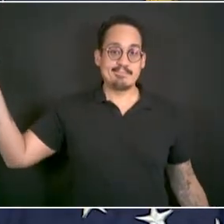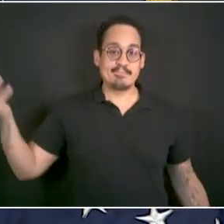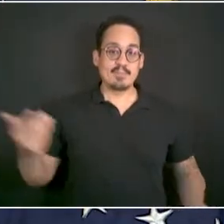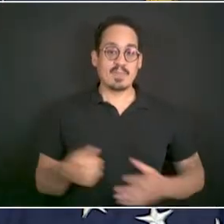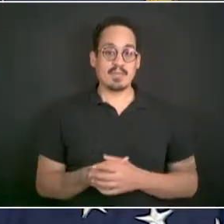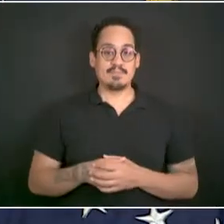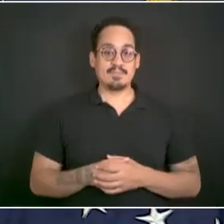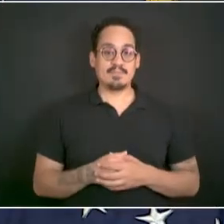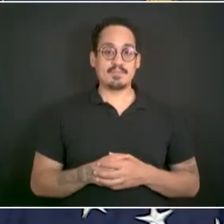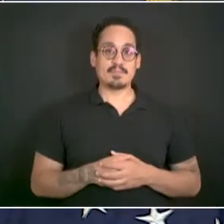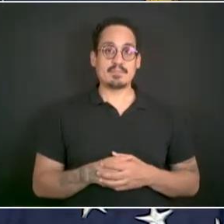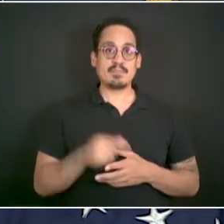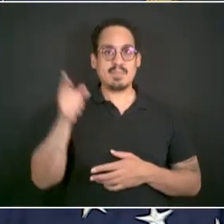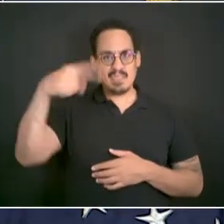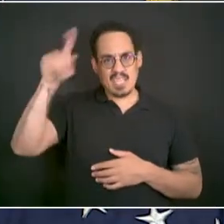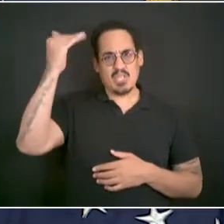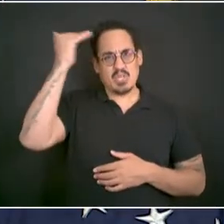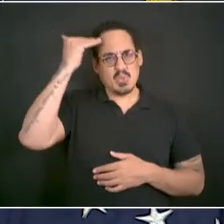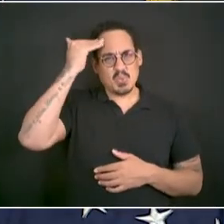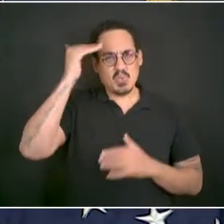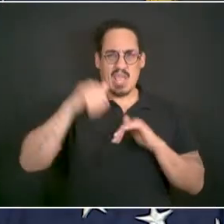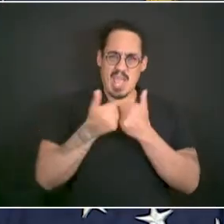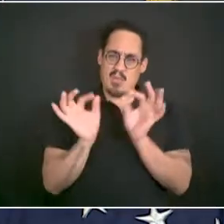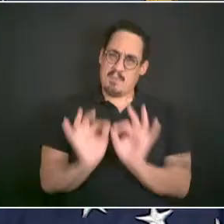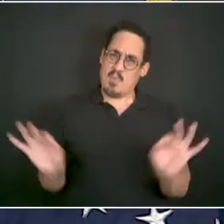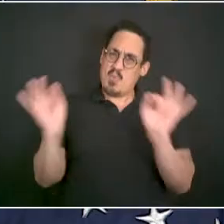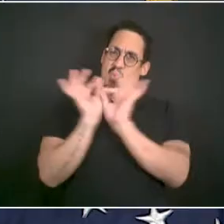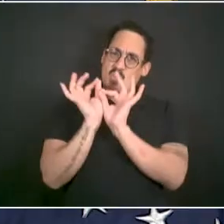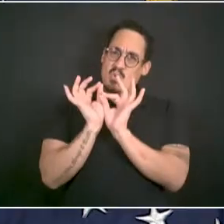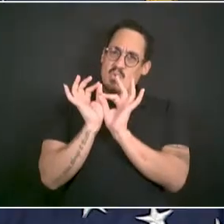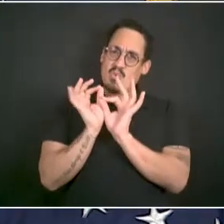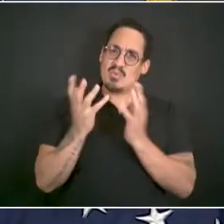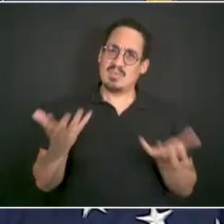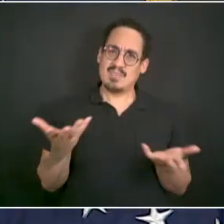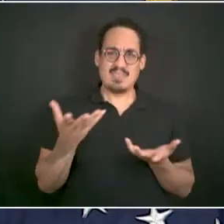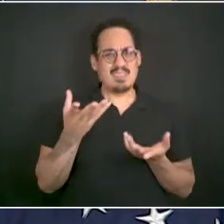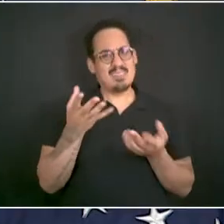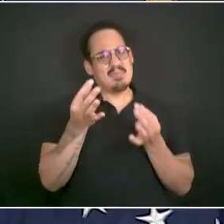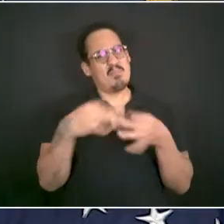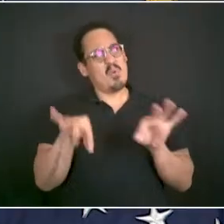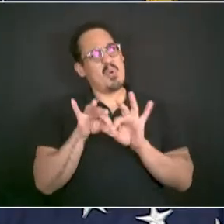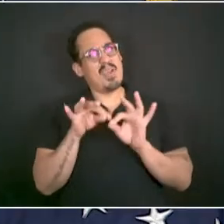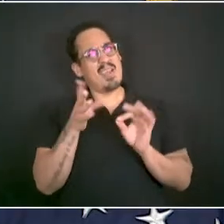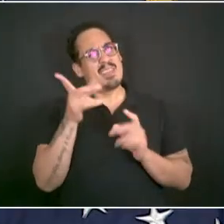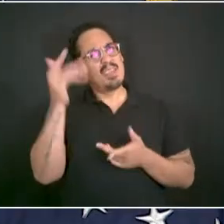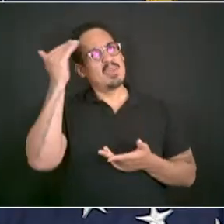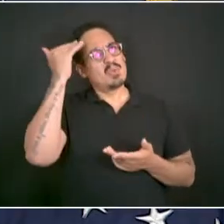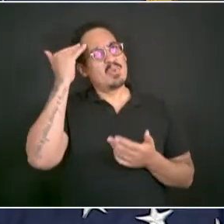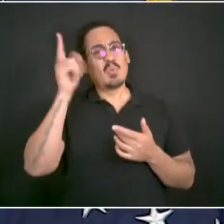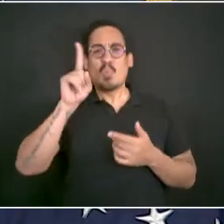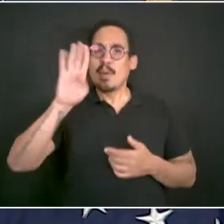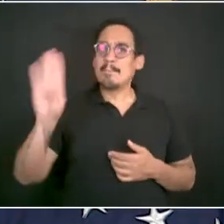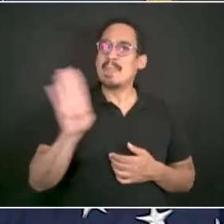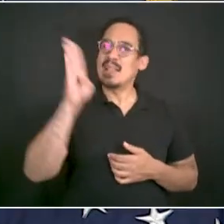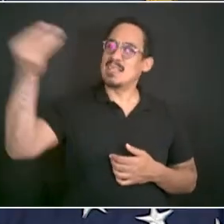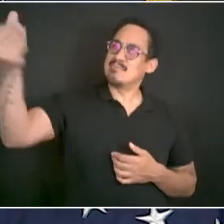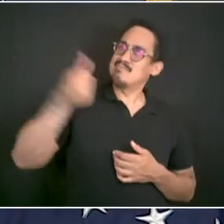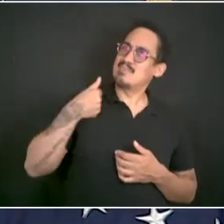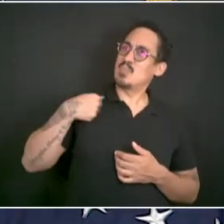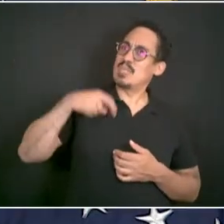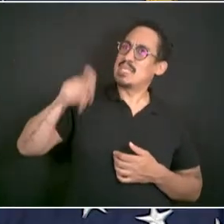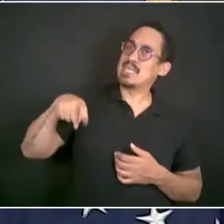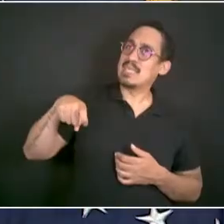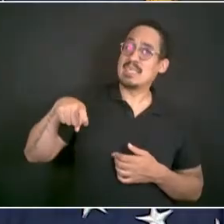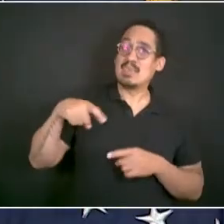knew how important it was. They knew that was part of the $1 billion, and they're not funding it. And so we can't pick